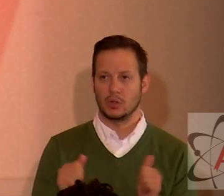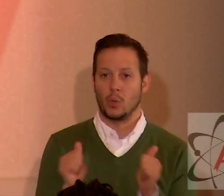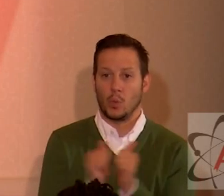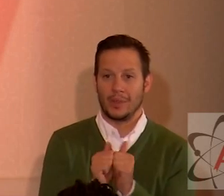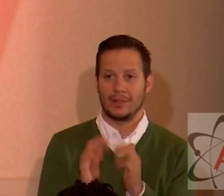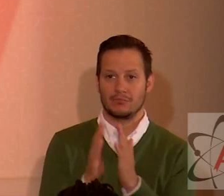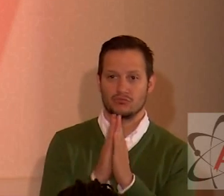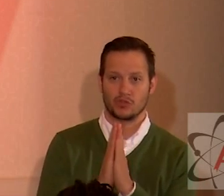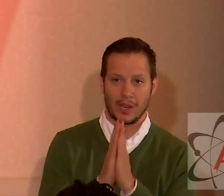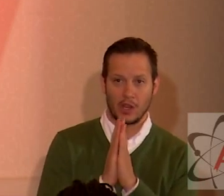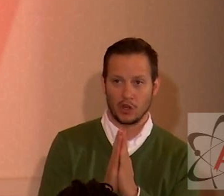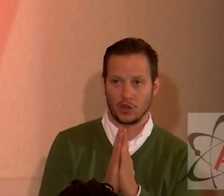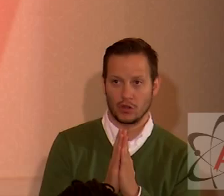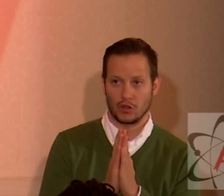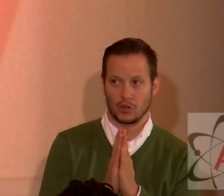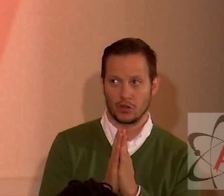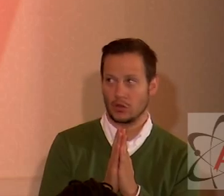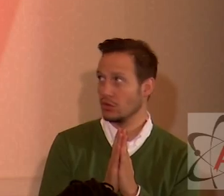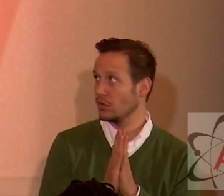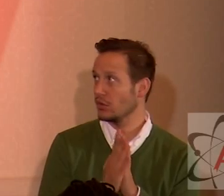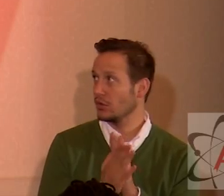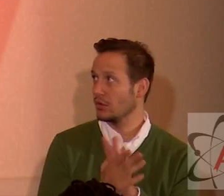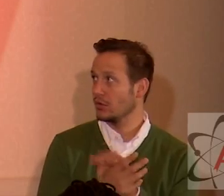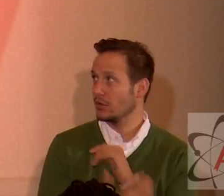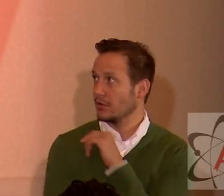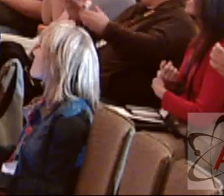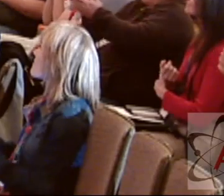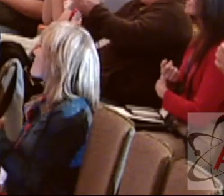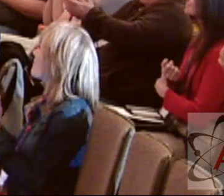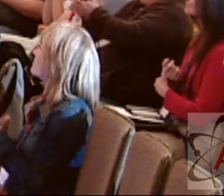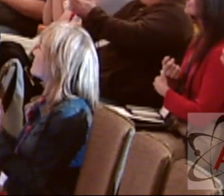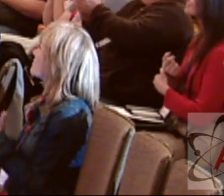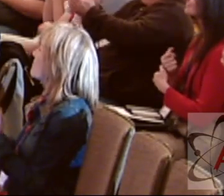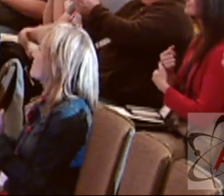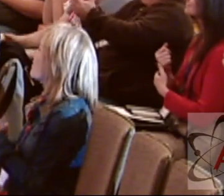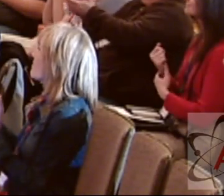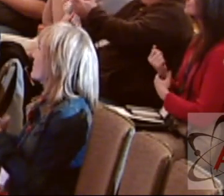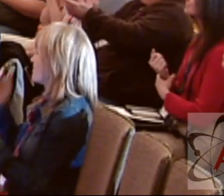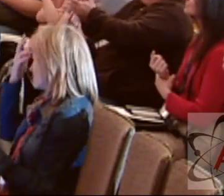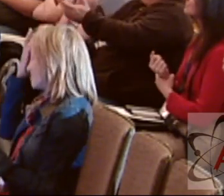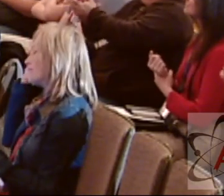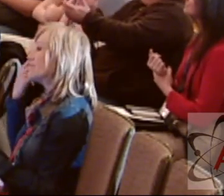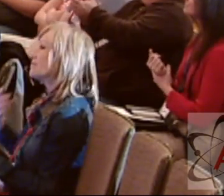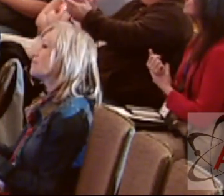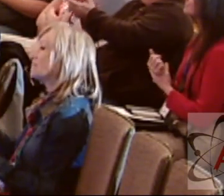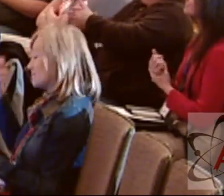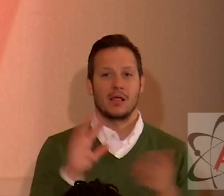with a prayer either. To which I said, yeah, that's great. No, wait.